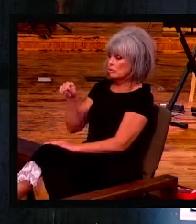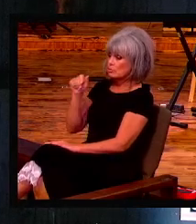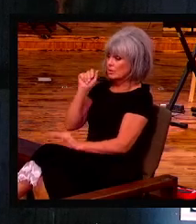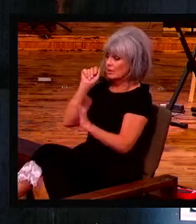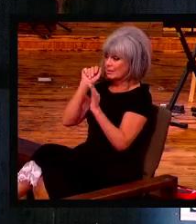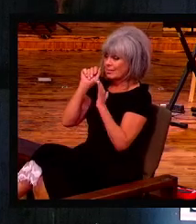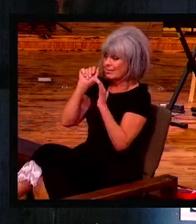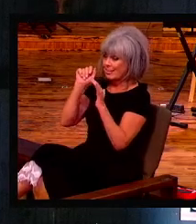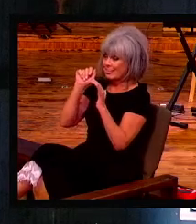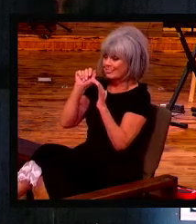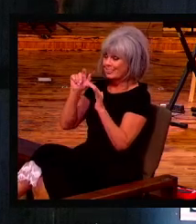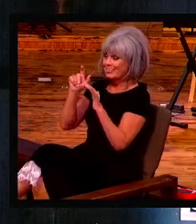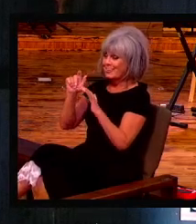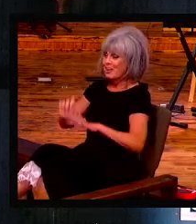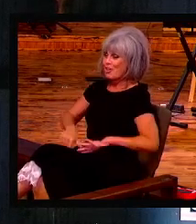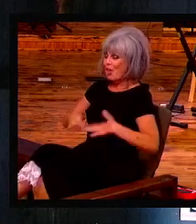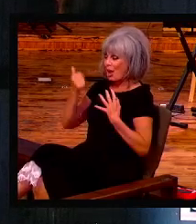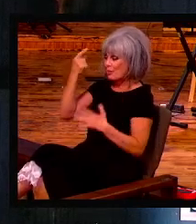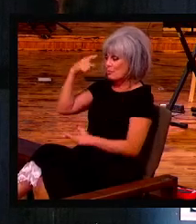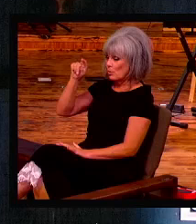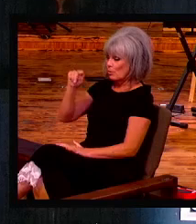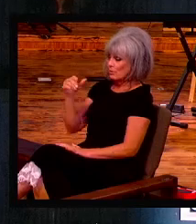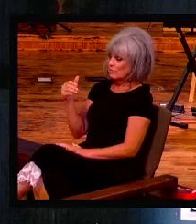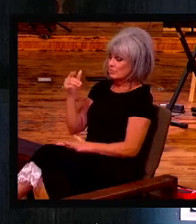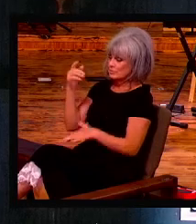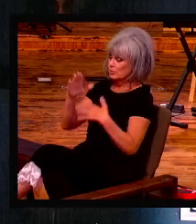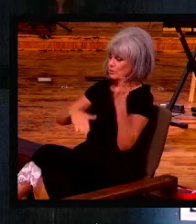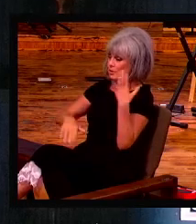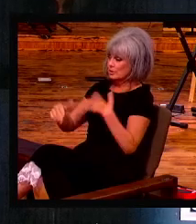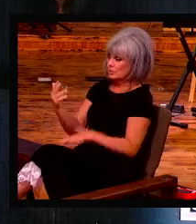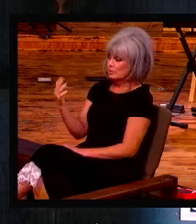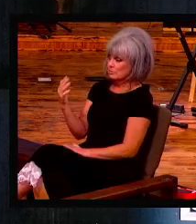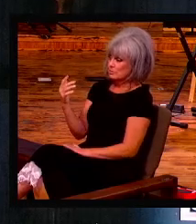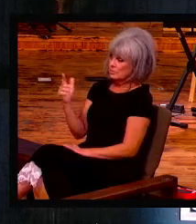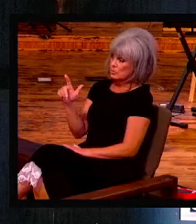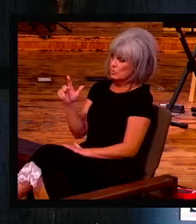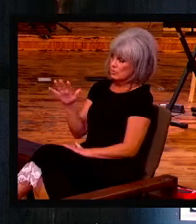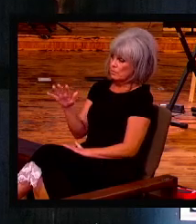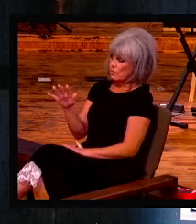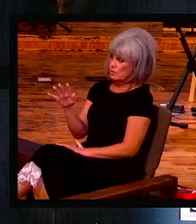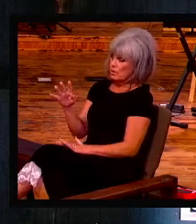hours, guarantee you, you've experienced some pain. All of us have.